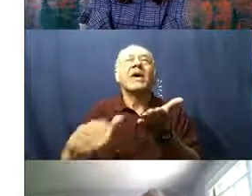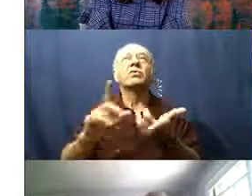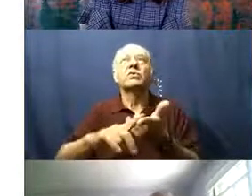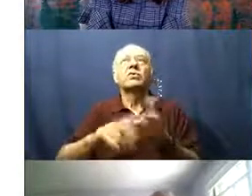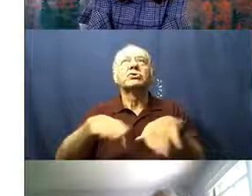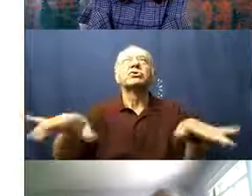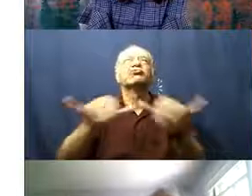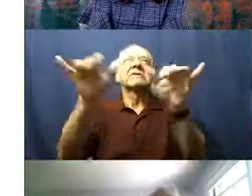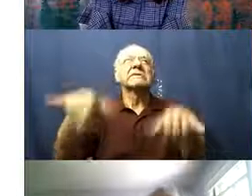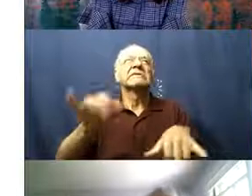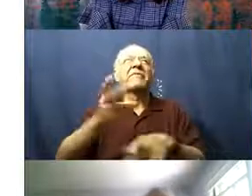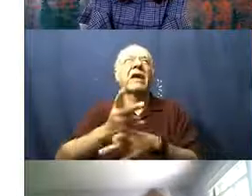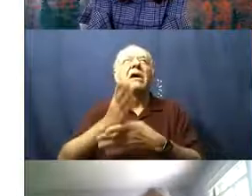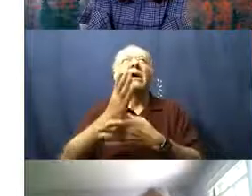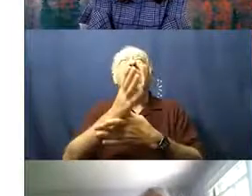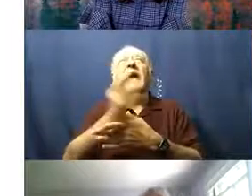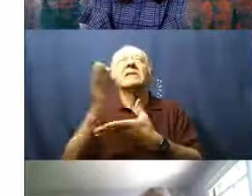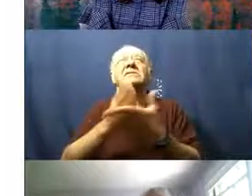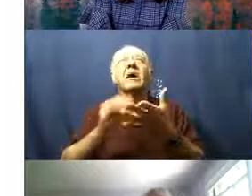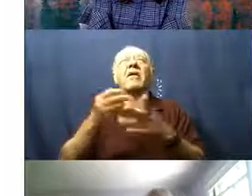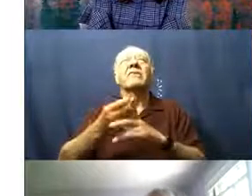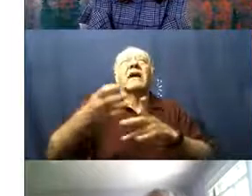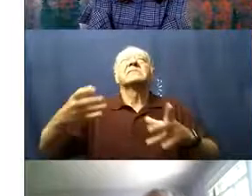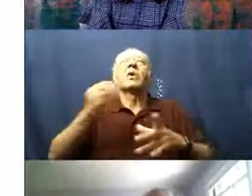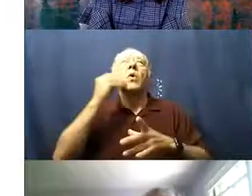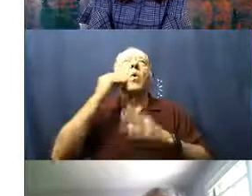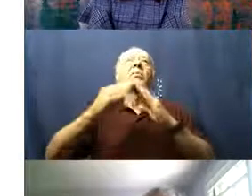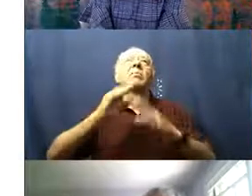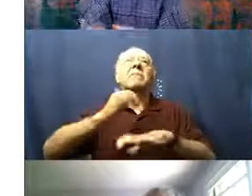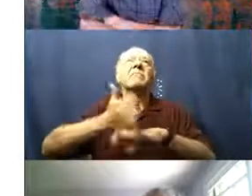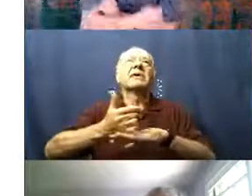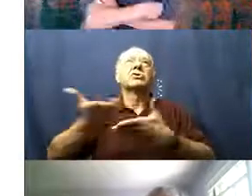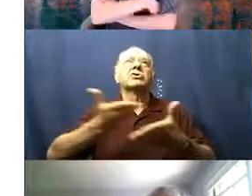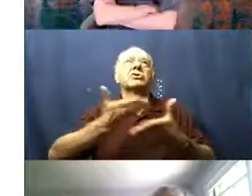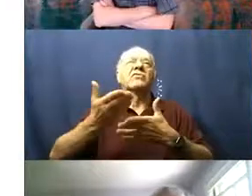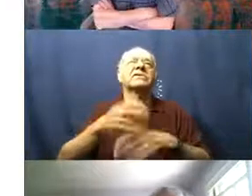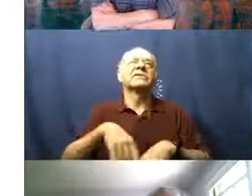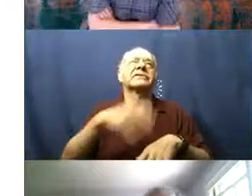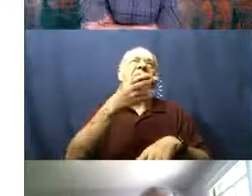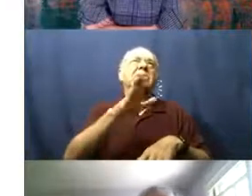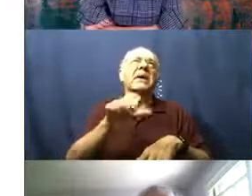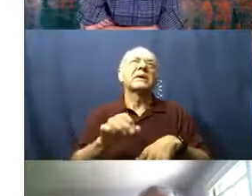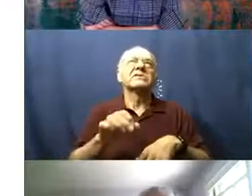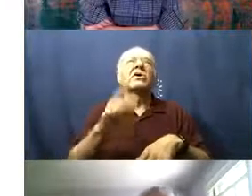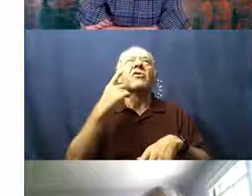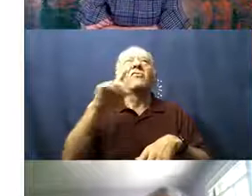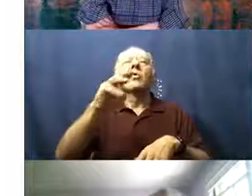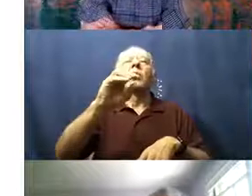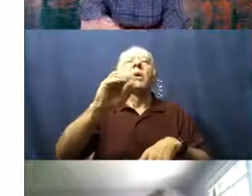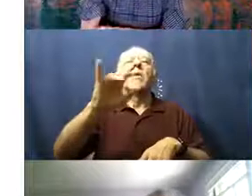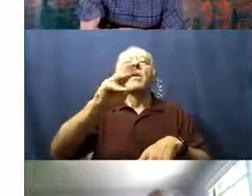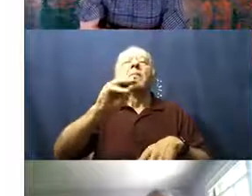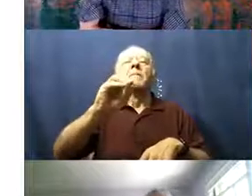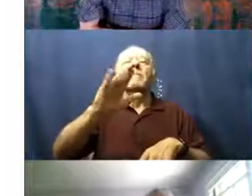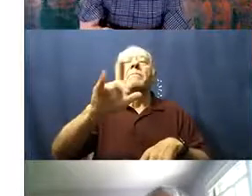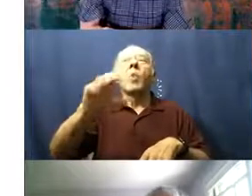and perhaps also some of the expanded home and community-based services with respect to the mobile crisis teams. And then the managed